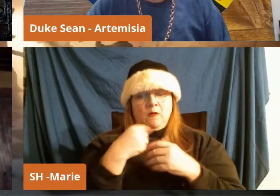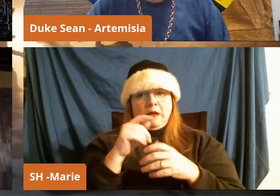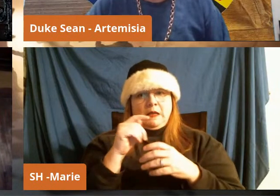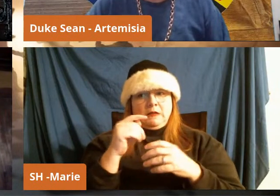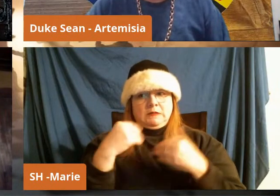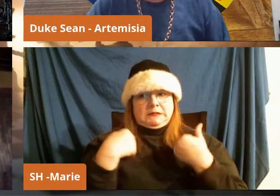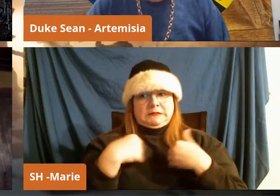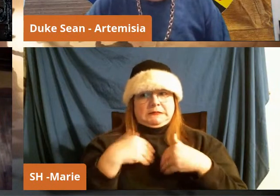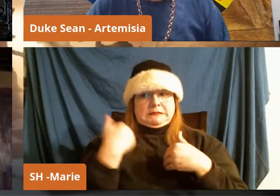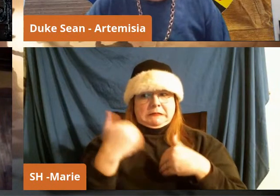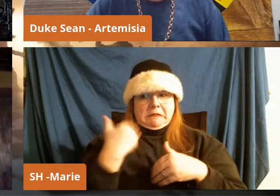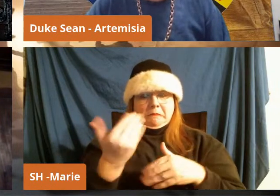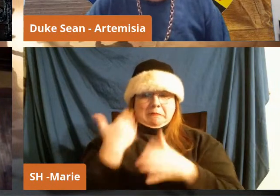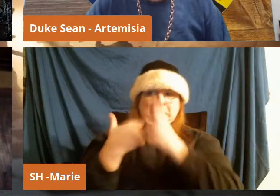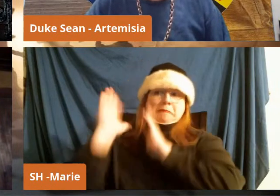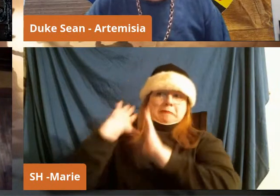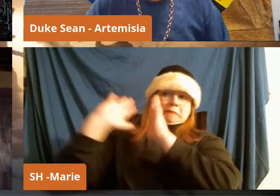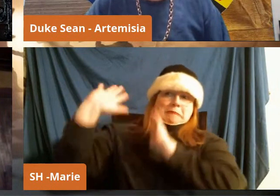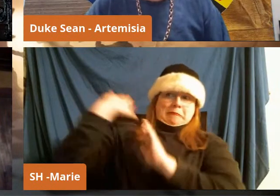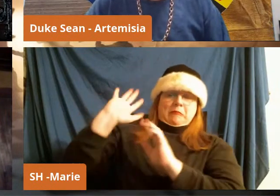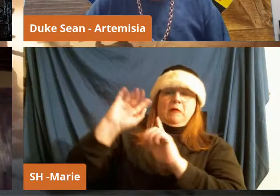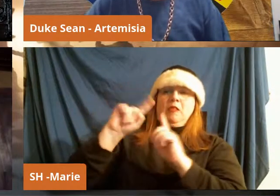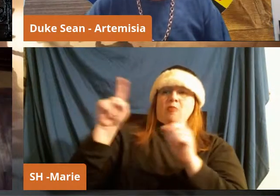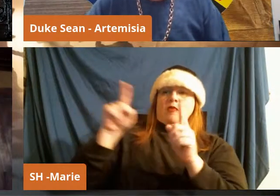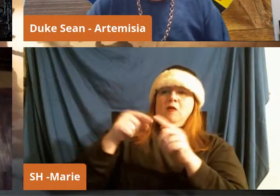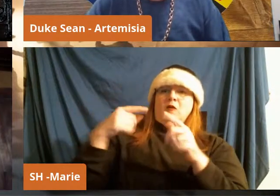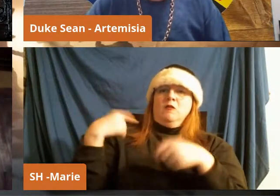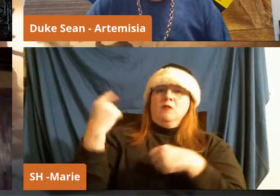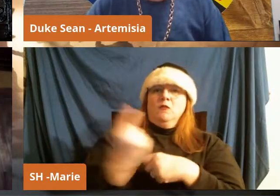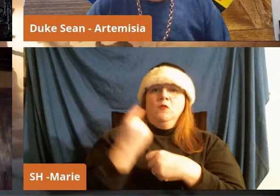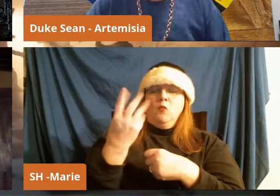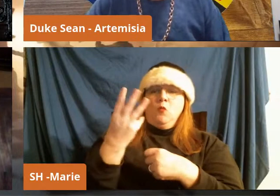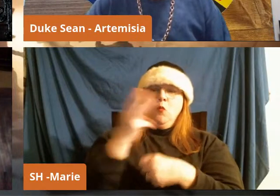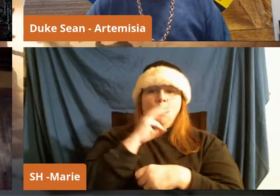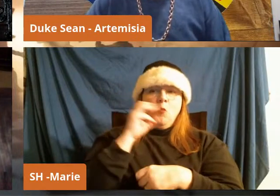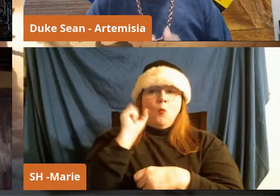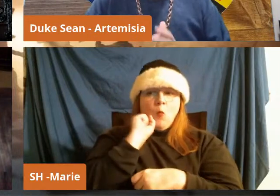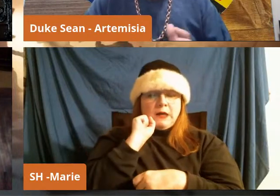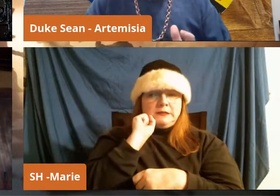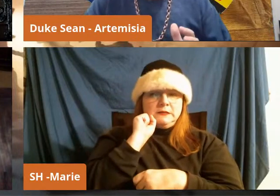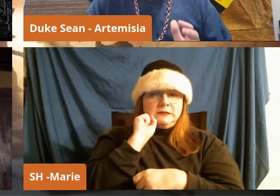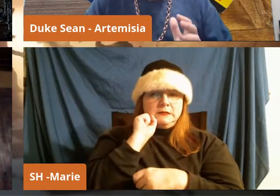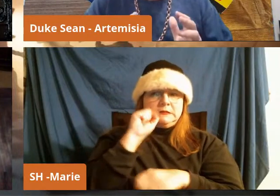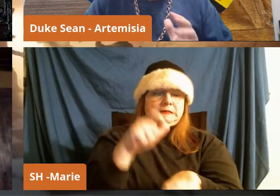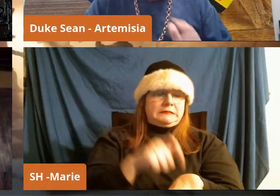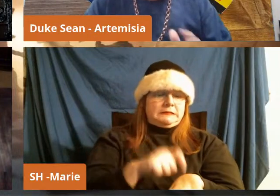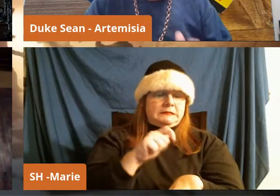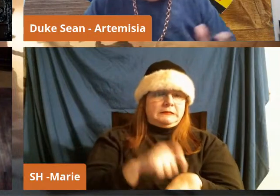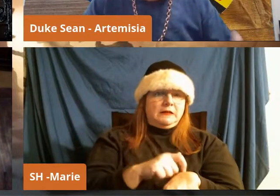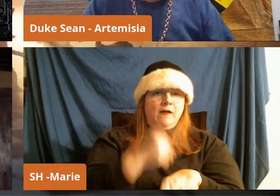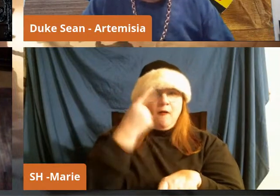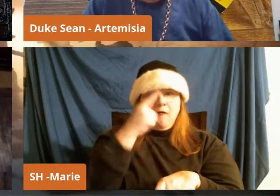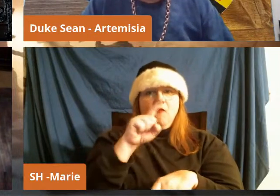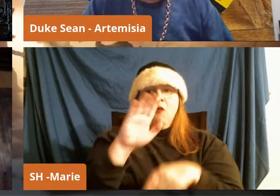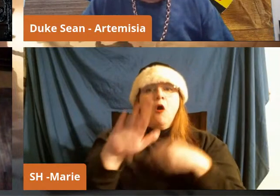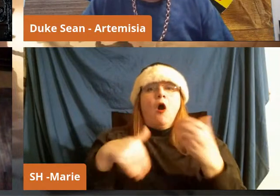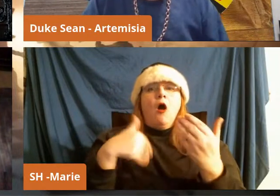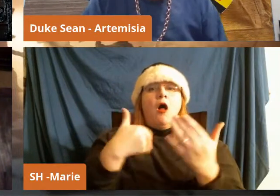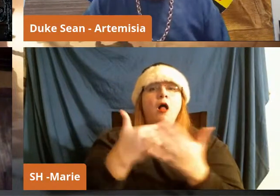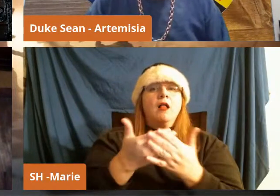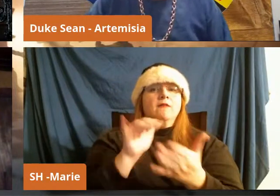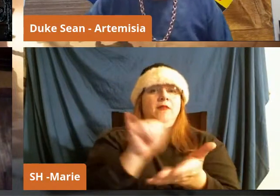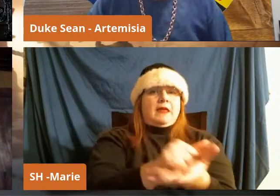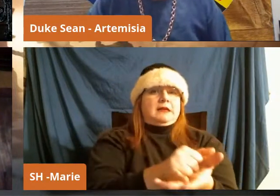teenager, where there just was time for all of that.